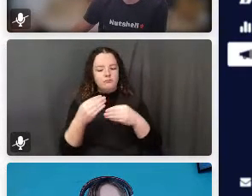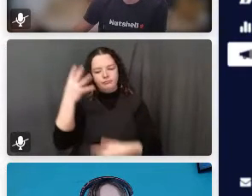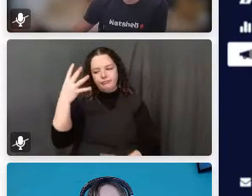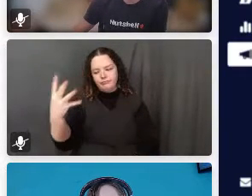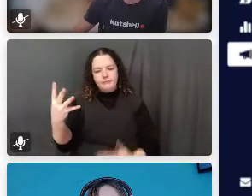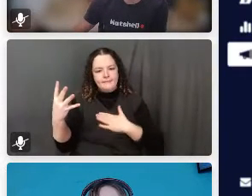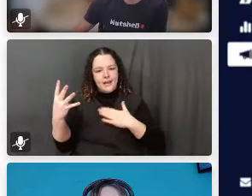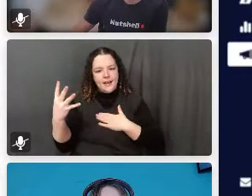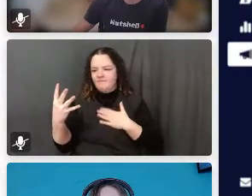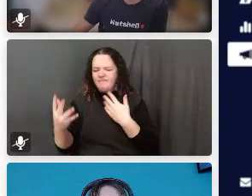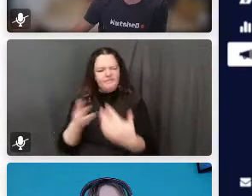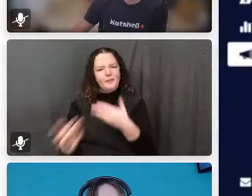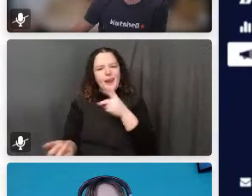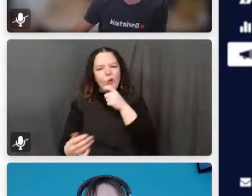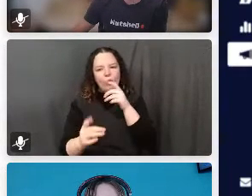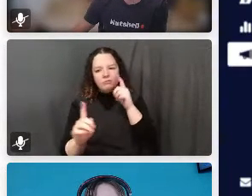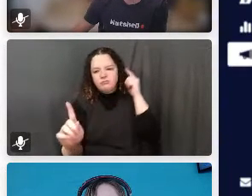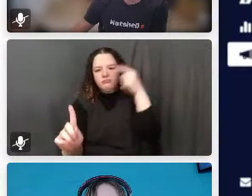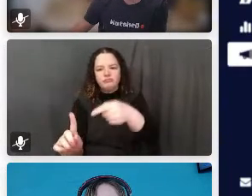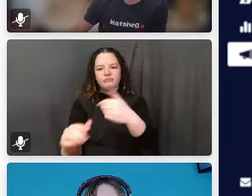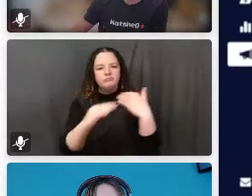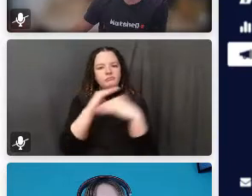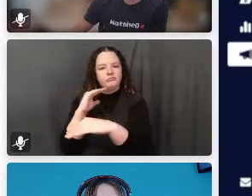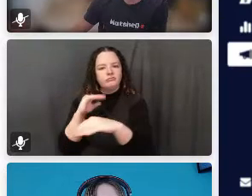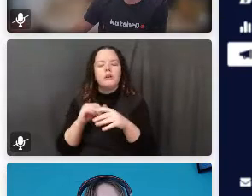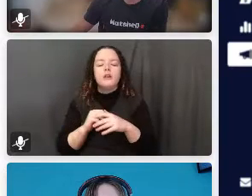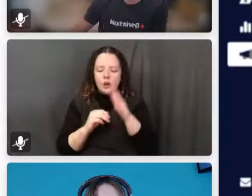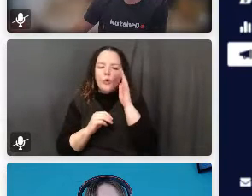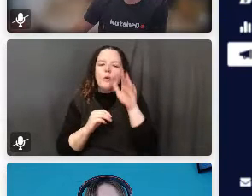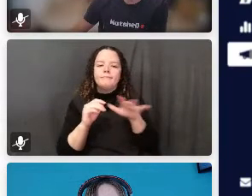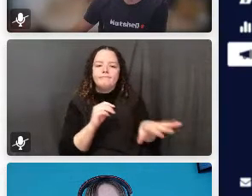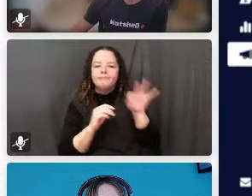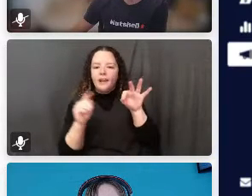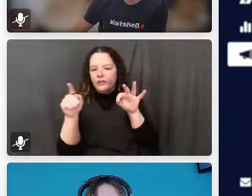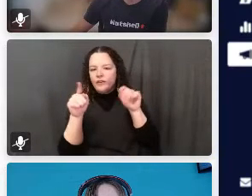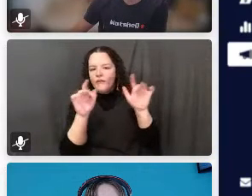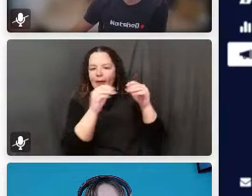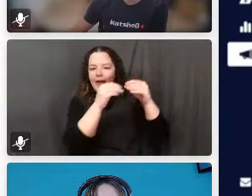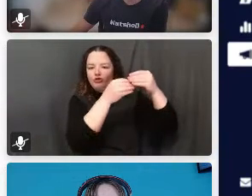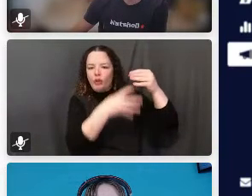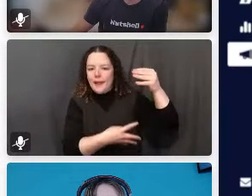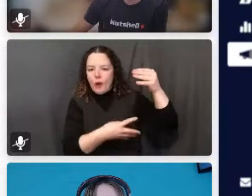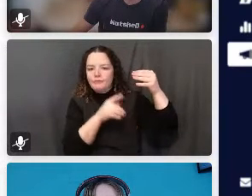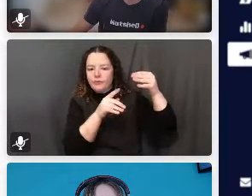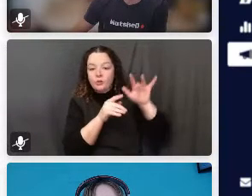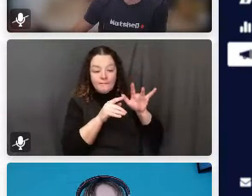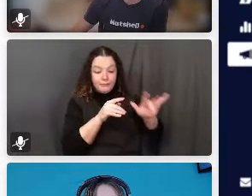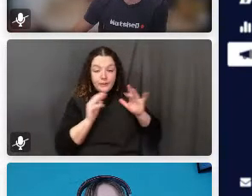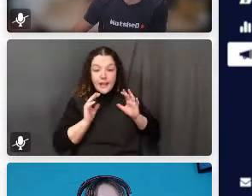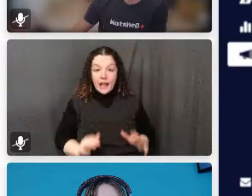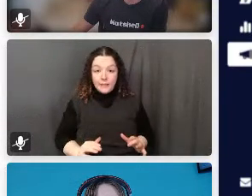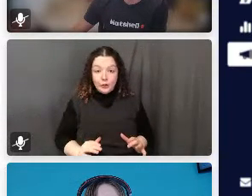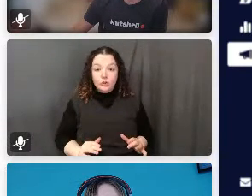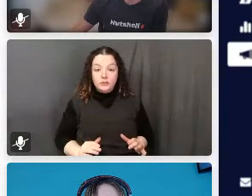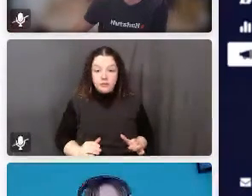Whoever your target audience is that you're going to be sending to, you will select that here from the drop down. So we're going to select customers. Then we